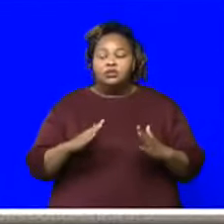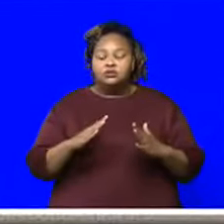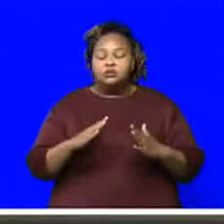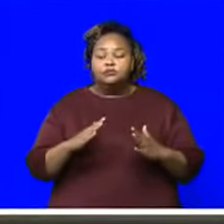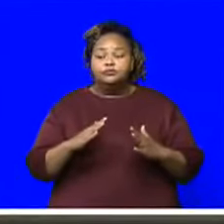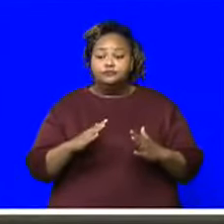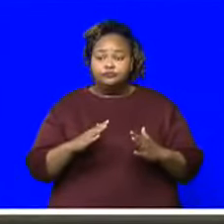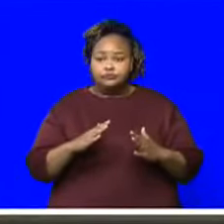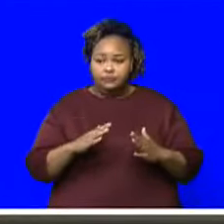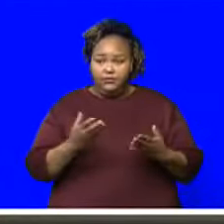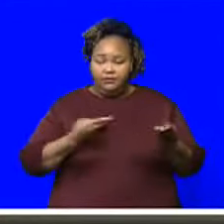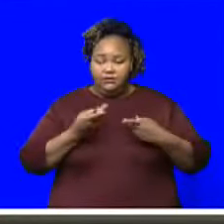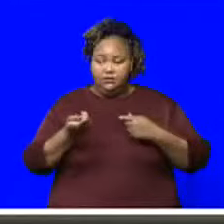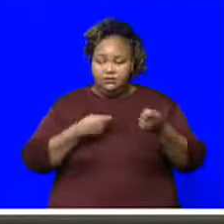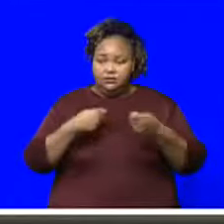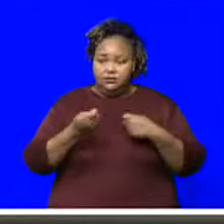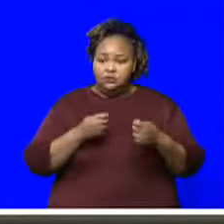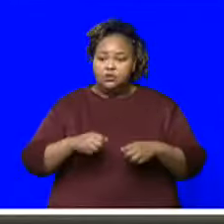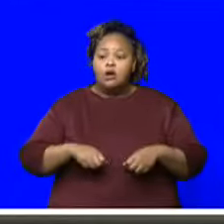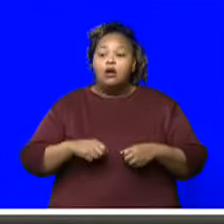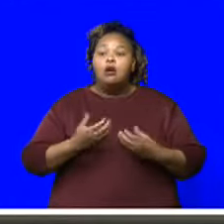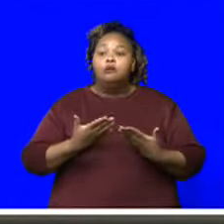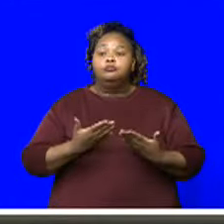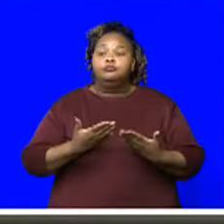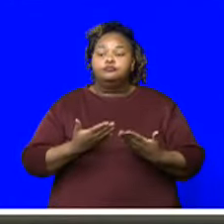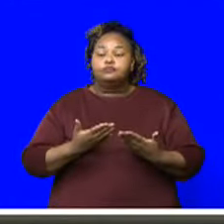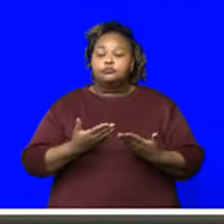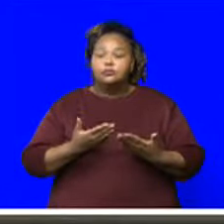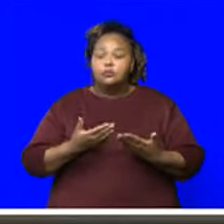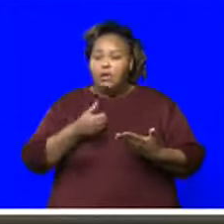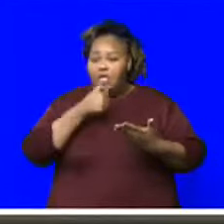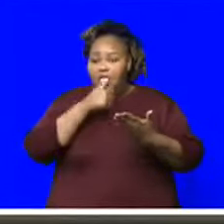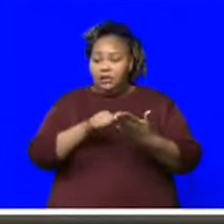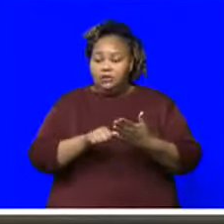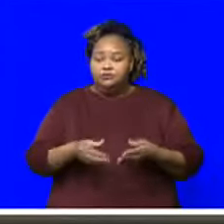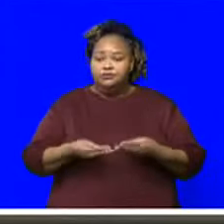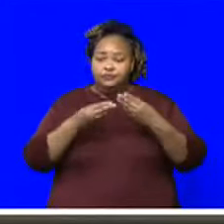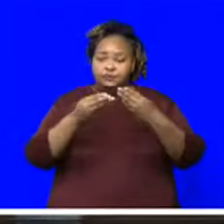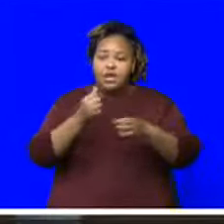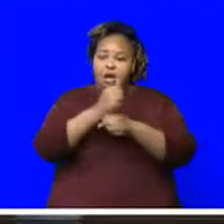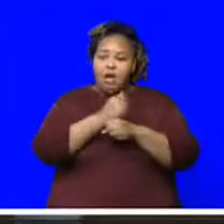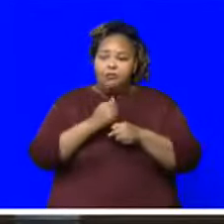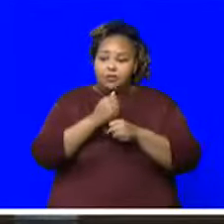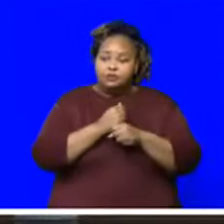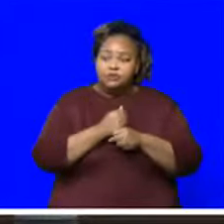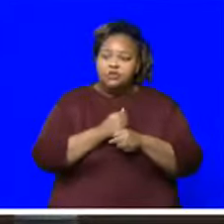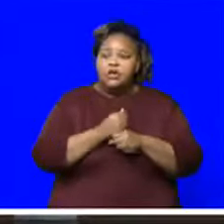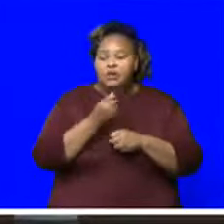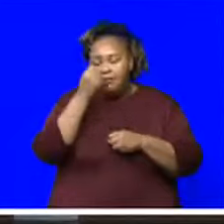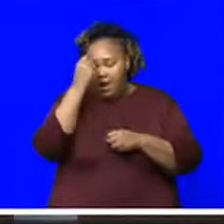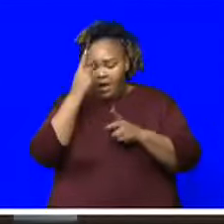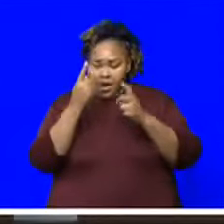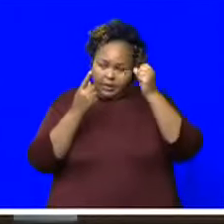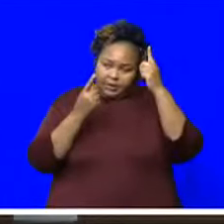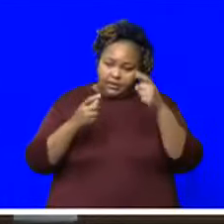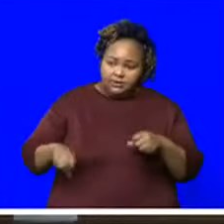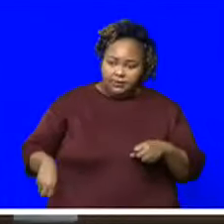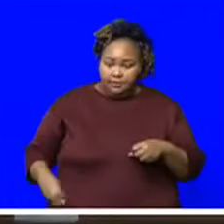Industry and Trade Portfolio Committee in the House of Assembly about certain reservations they had about the proposed